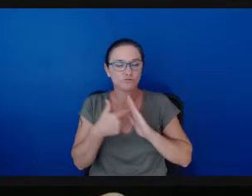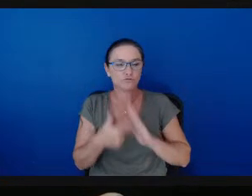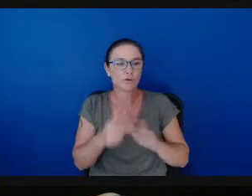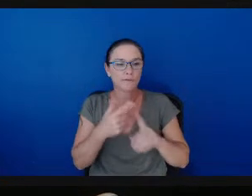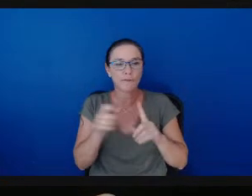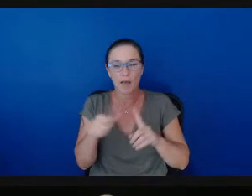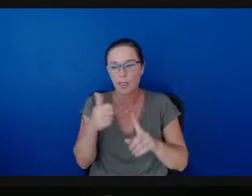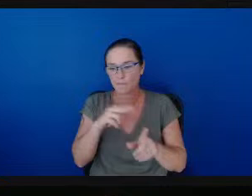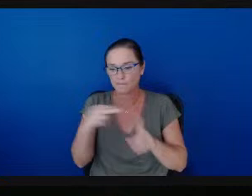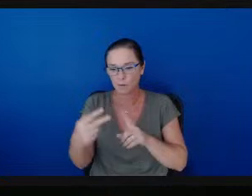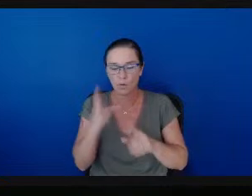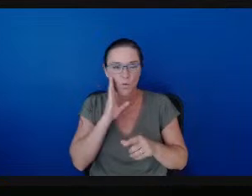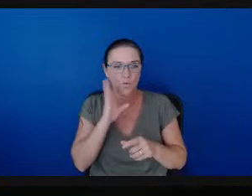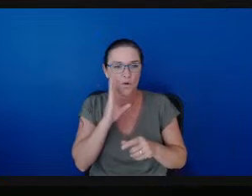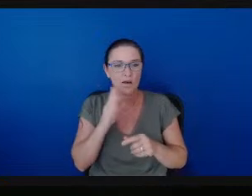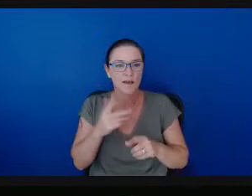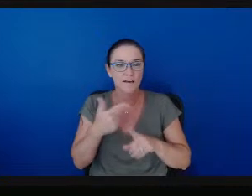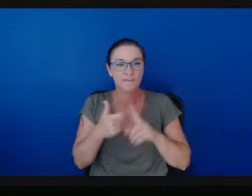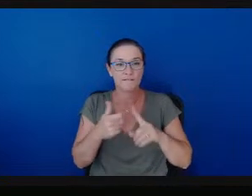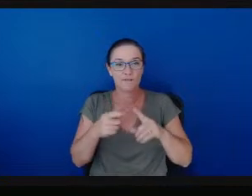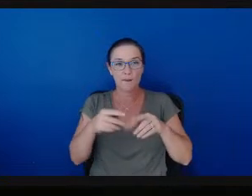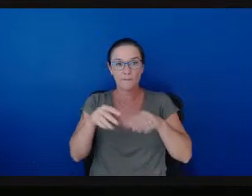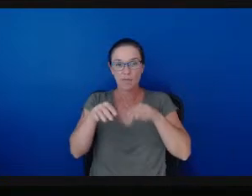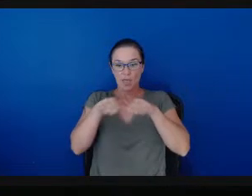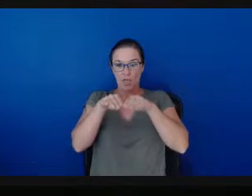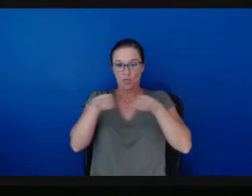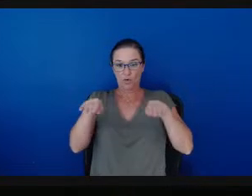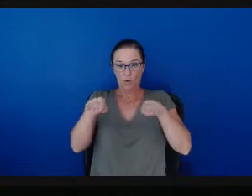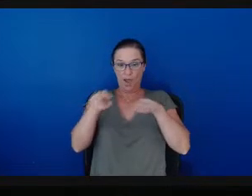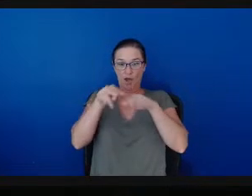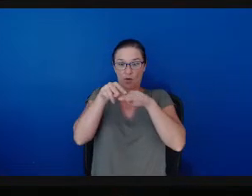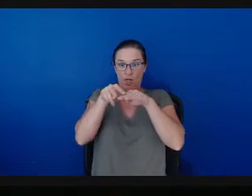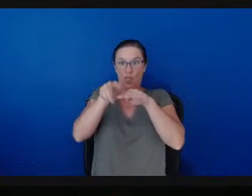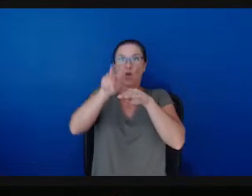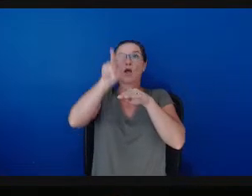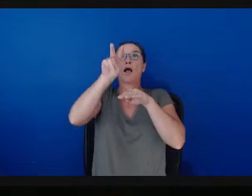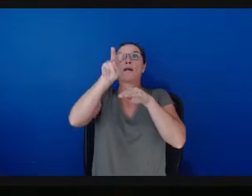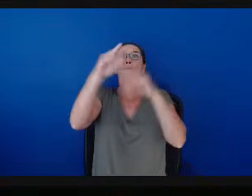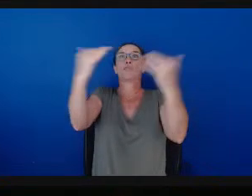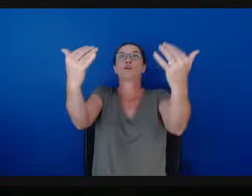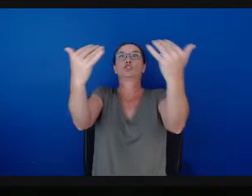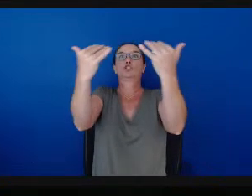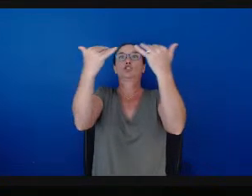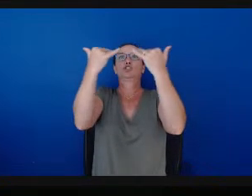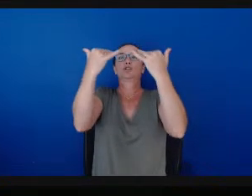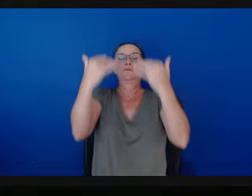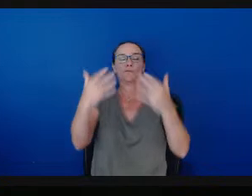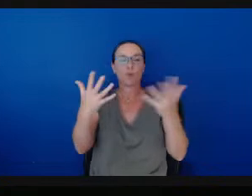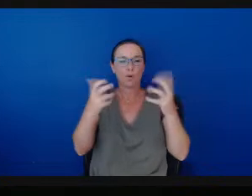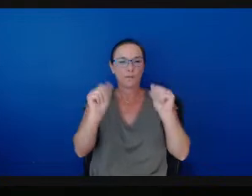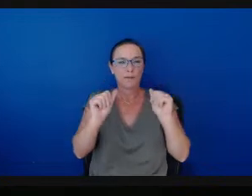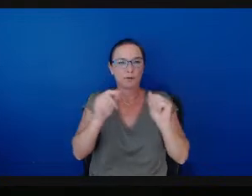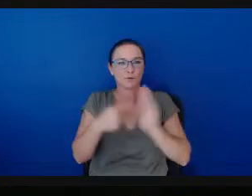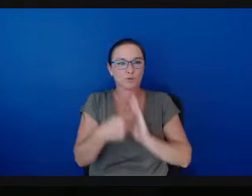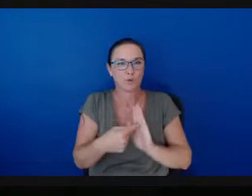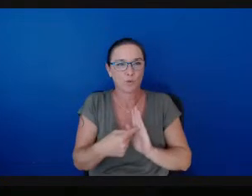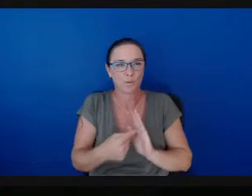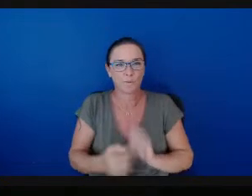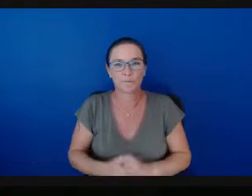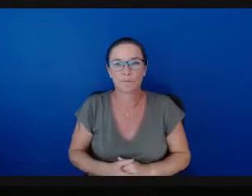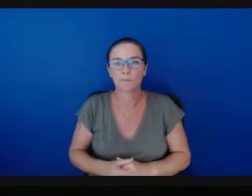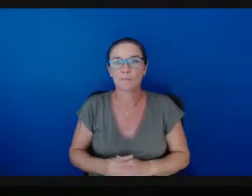things actually are from the ground. But we'll have some images as well. So from above, here's a view from where